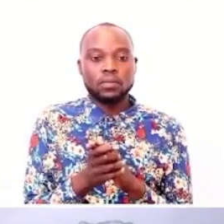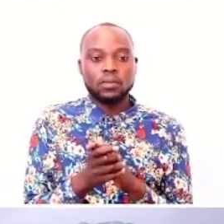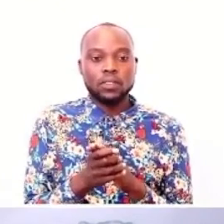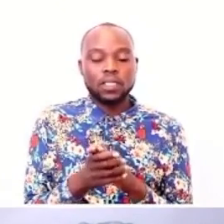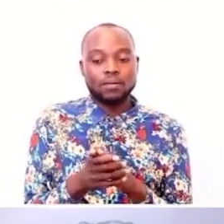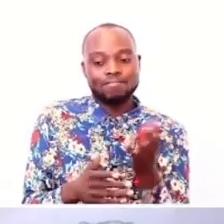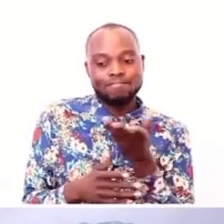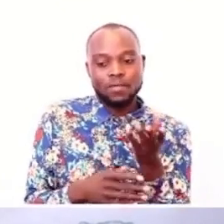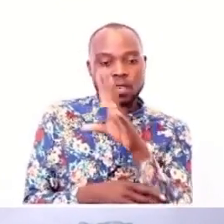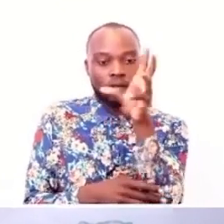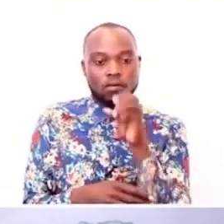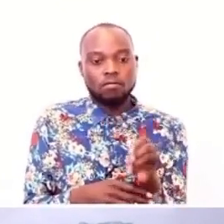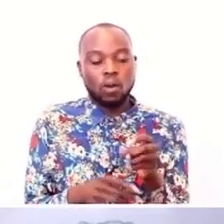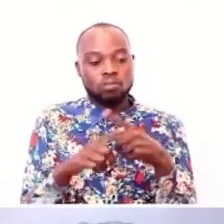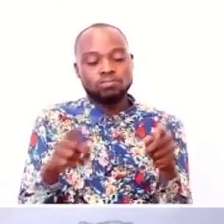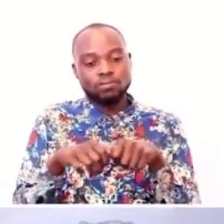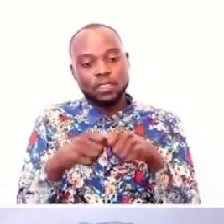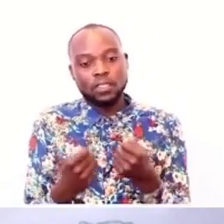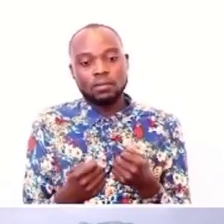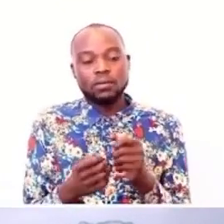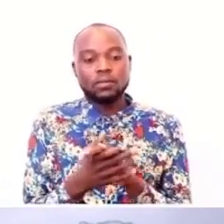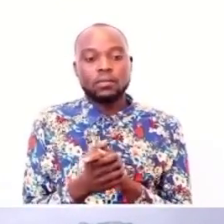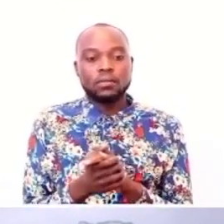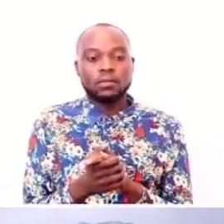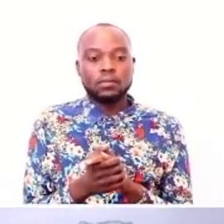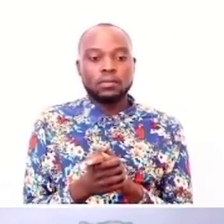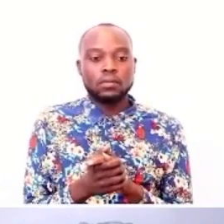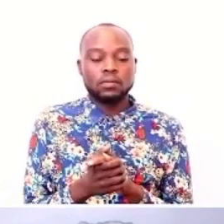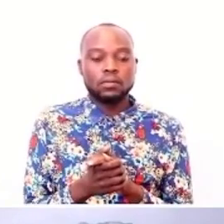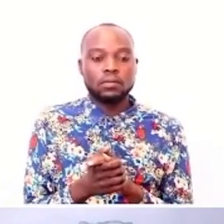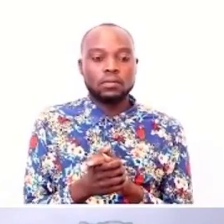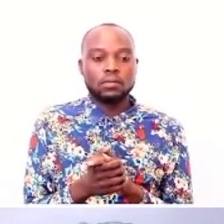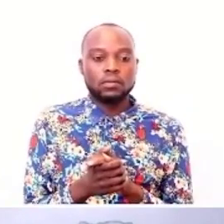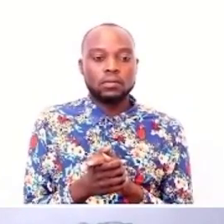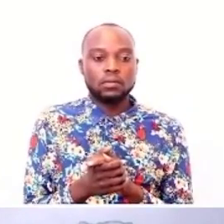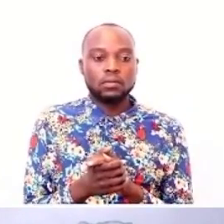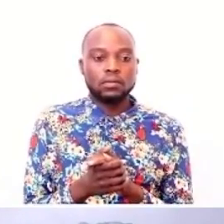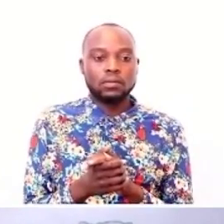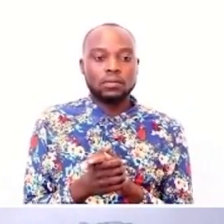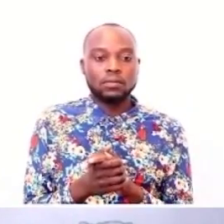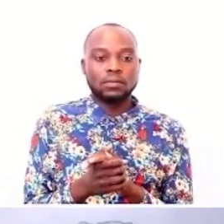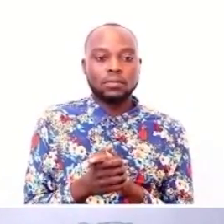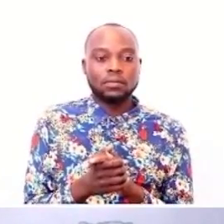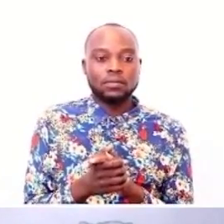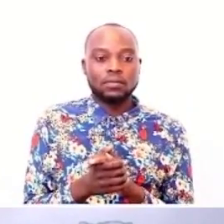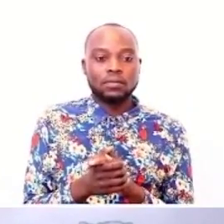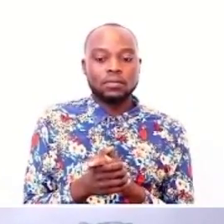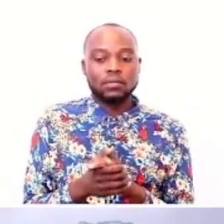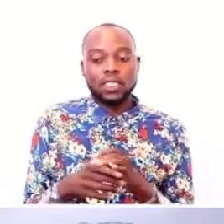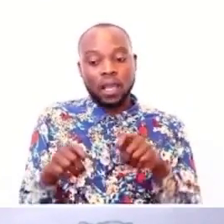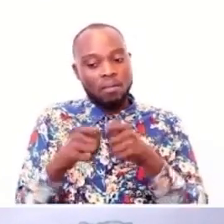priorities in Africa like loss and damage. So let's not diminish the role of public finance just